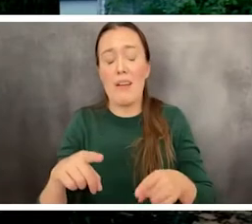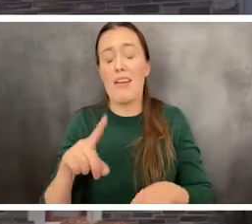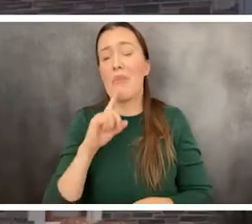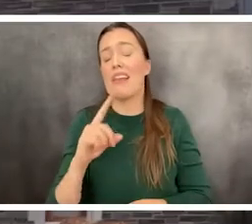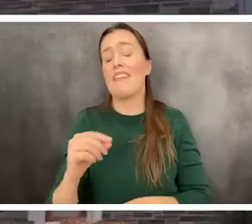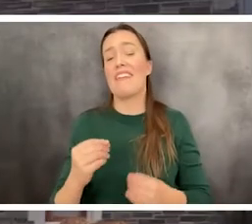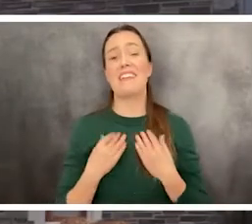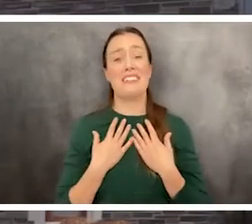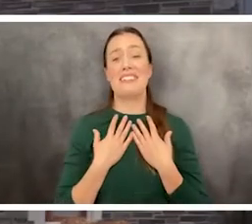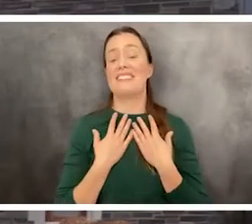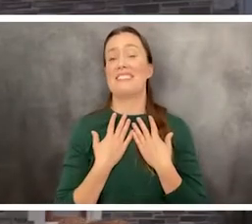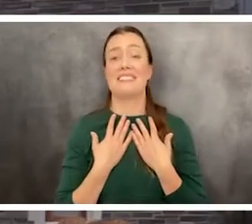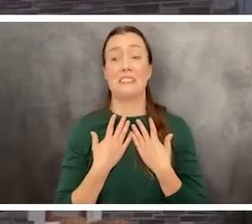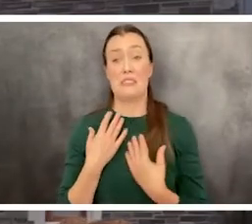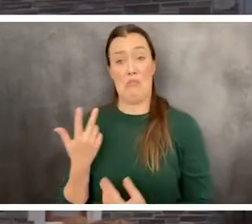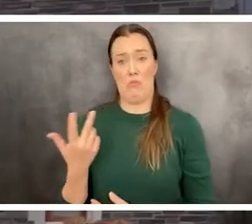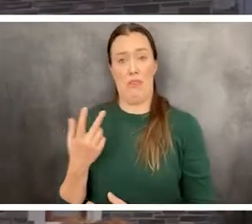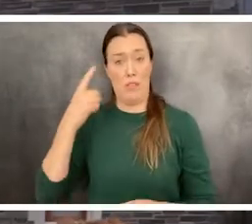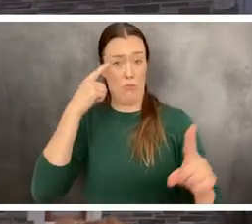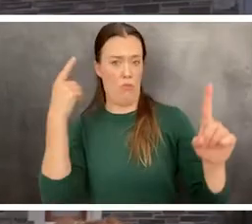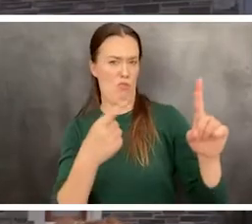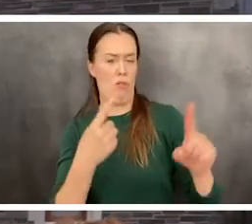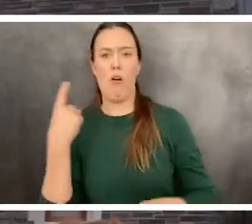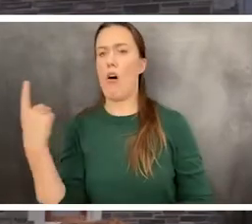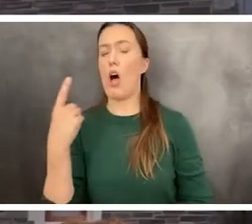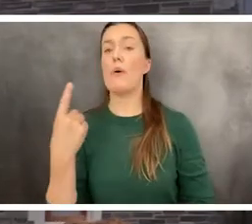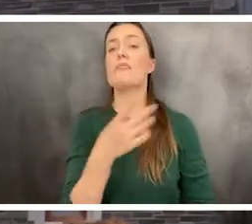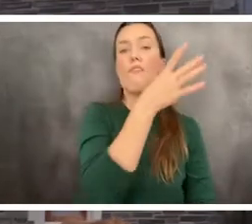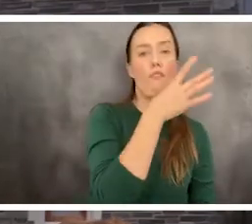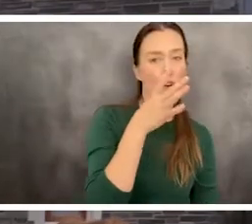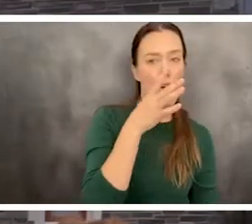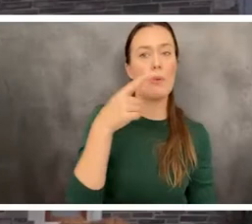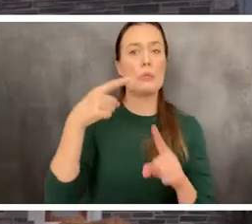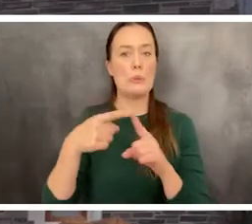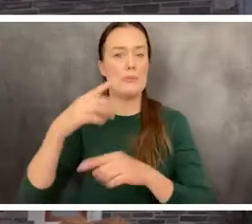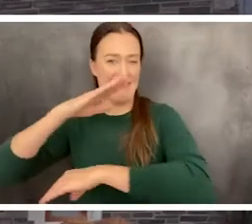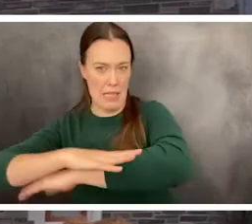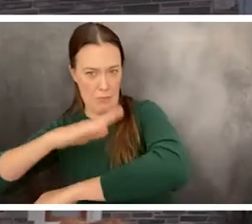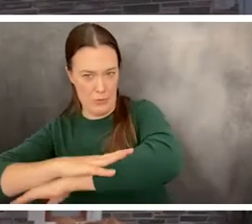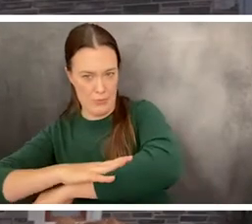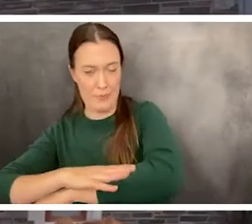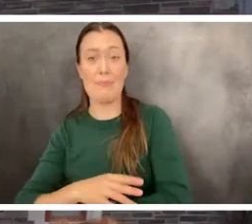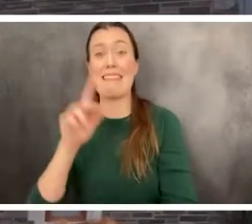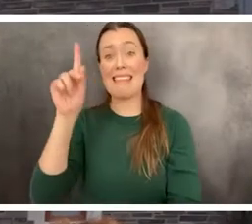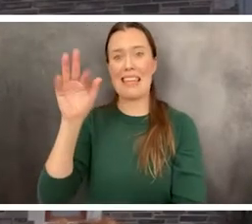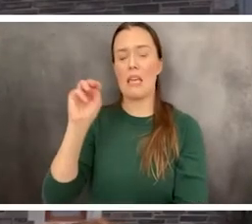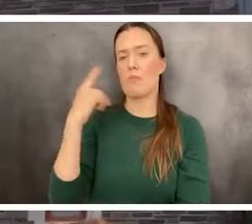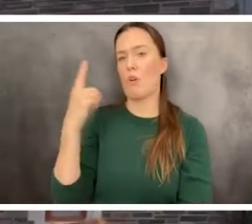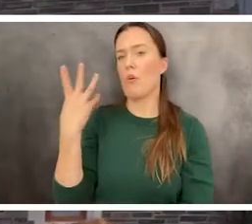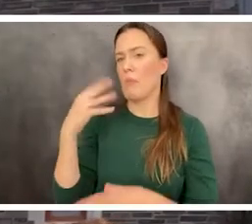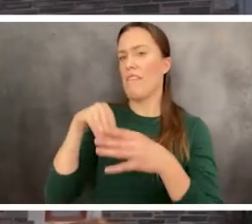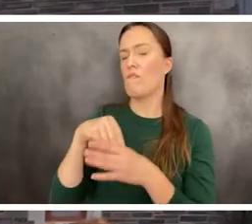so we always, our mission statement has always been farm to table. So Kim was very much involved and still is with